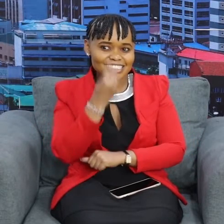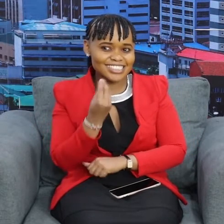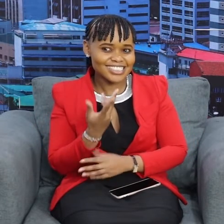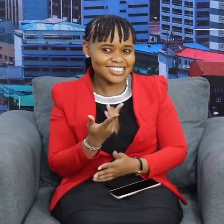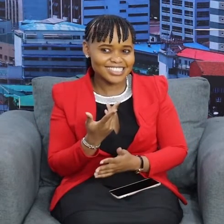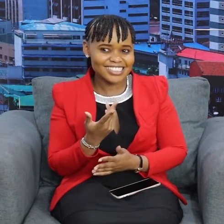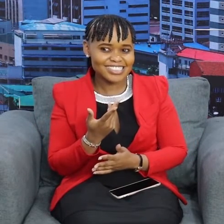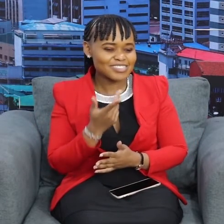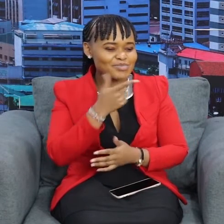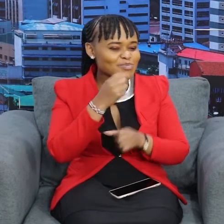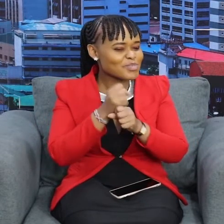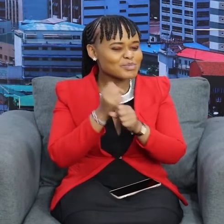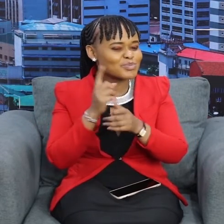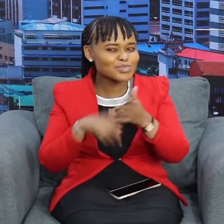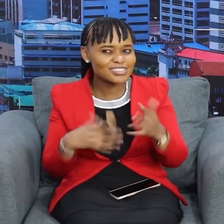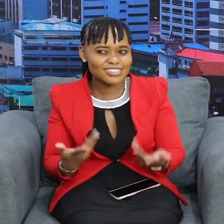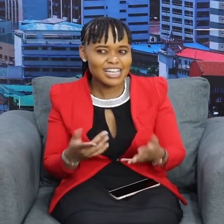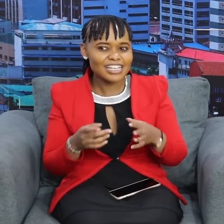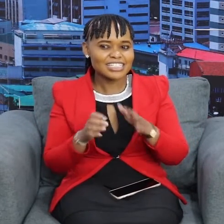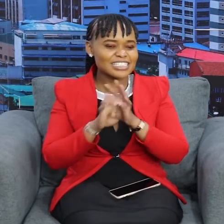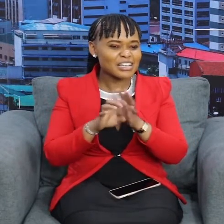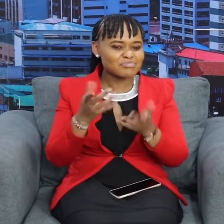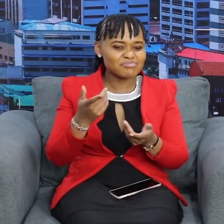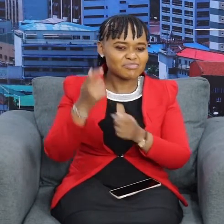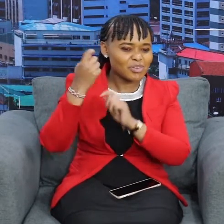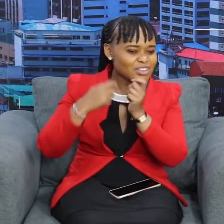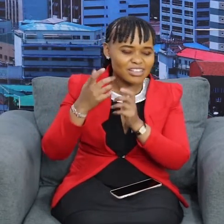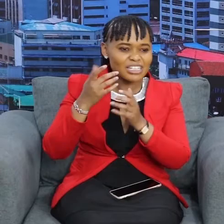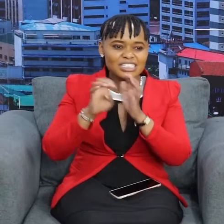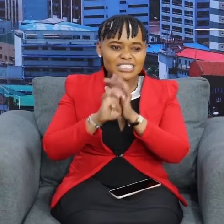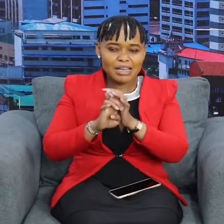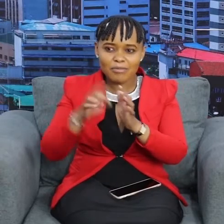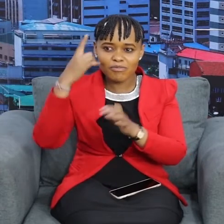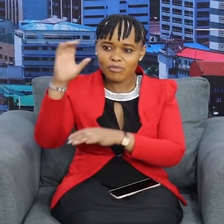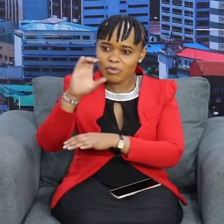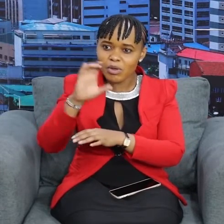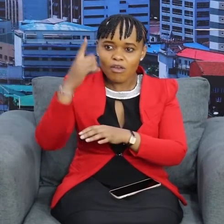tell us about a little bit about makeup. What exactly does it entail?